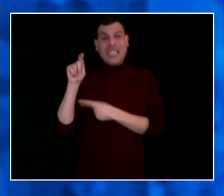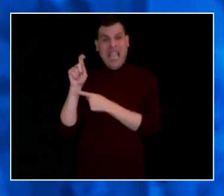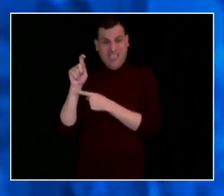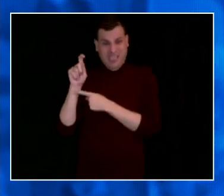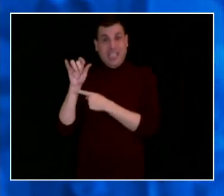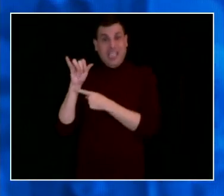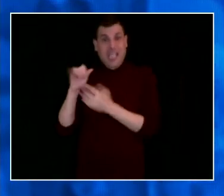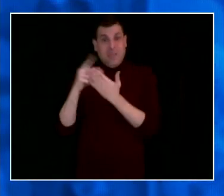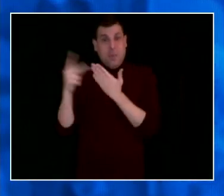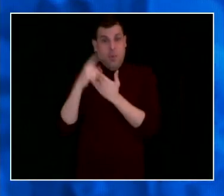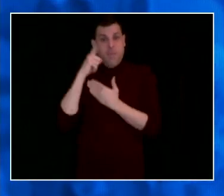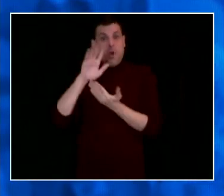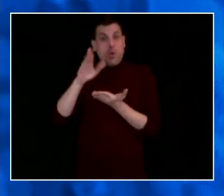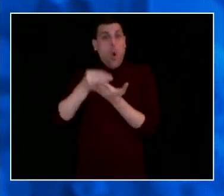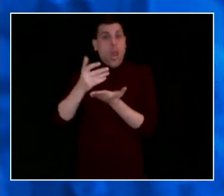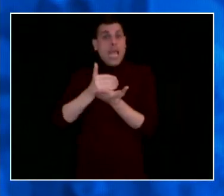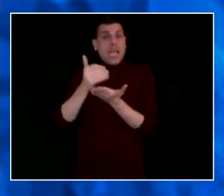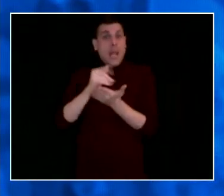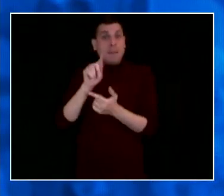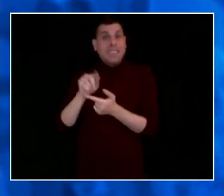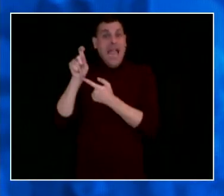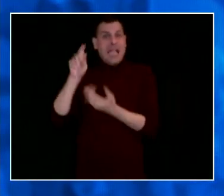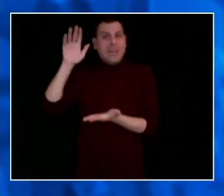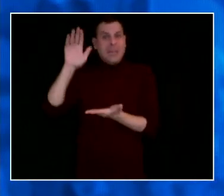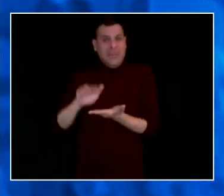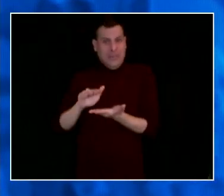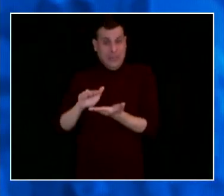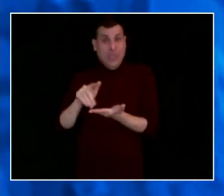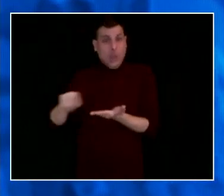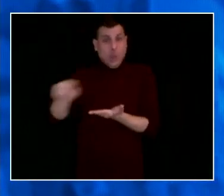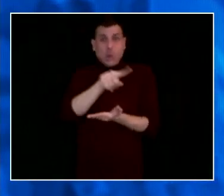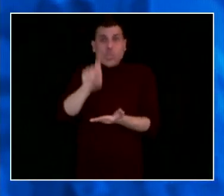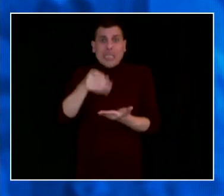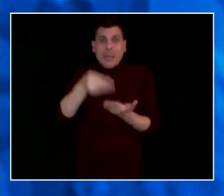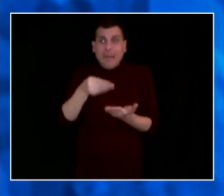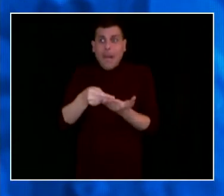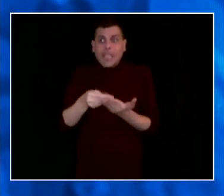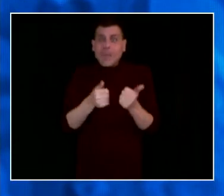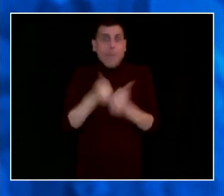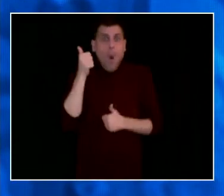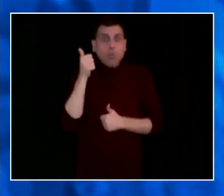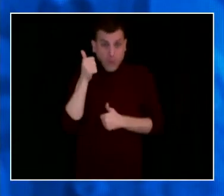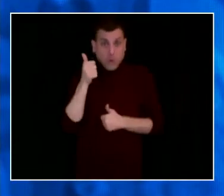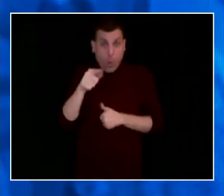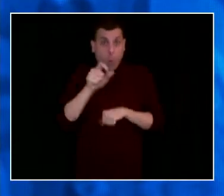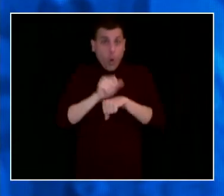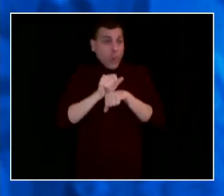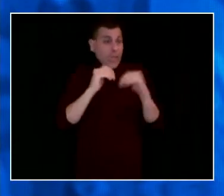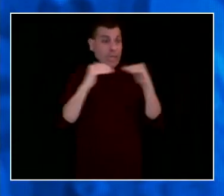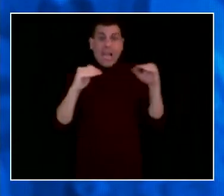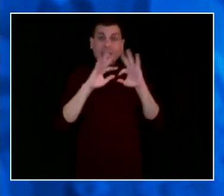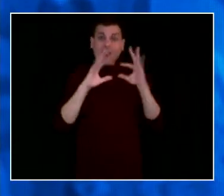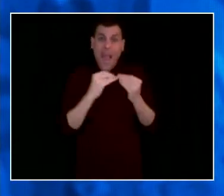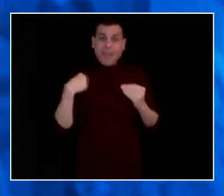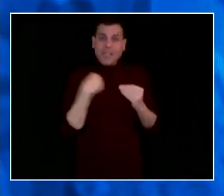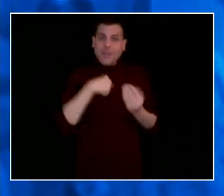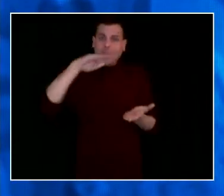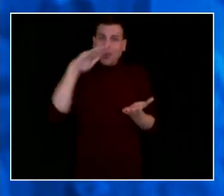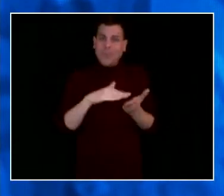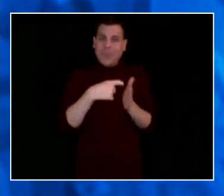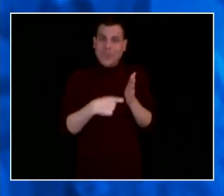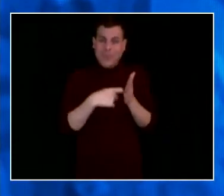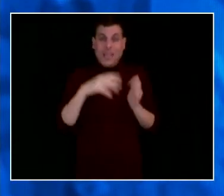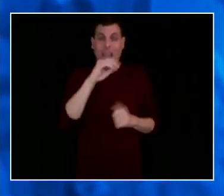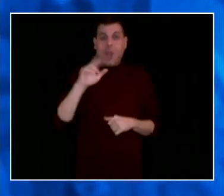taxes for the working class families who need it the most. For the first time in city history, we extended a $3K offer